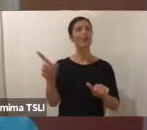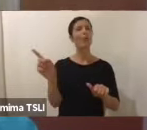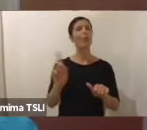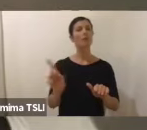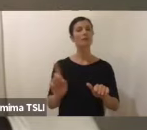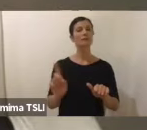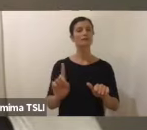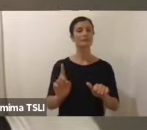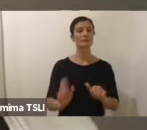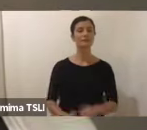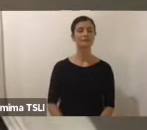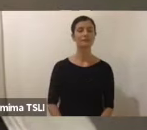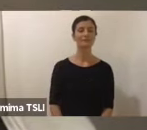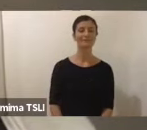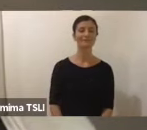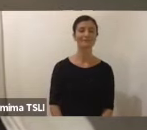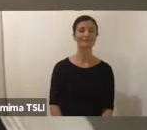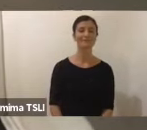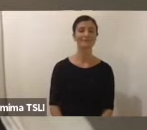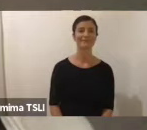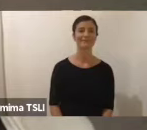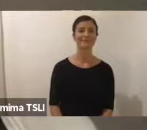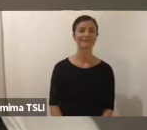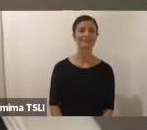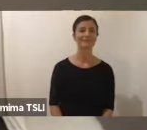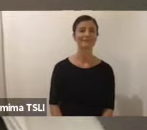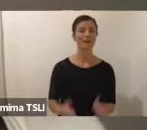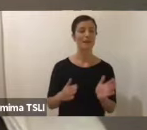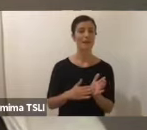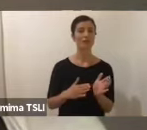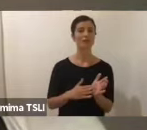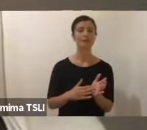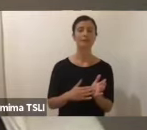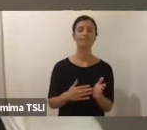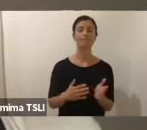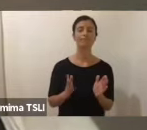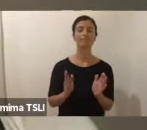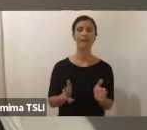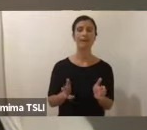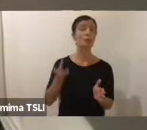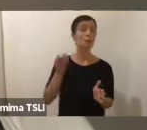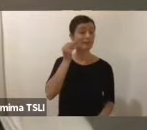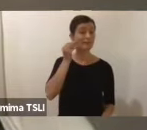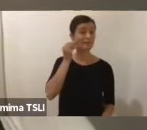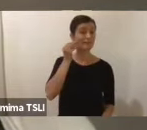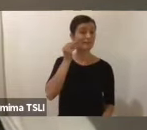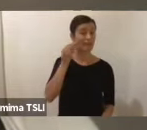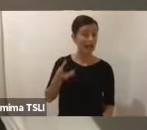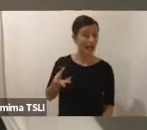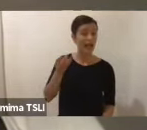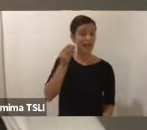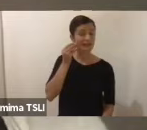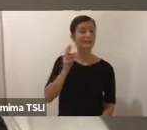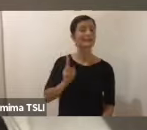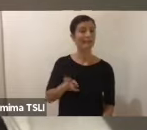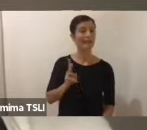um three things um listen and then listen again to the bits that were too difficult to